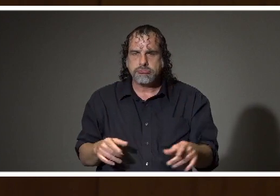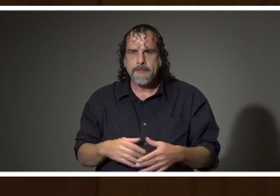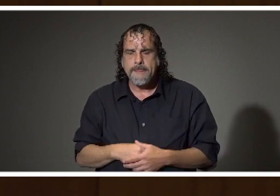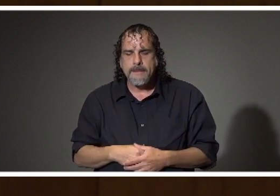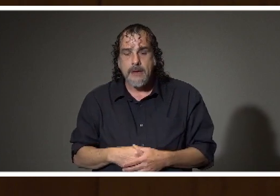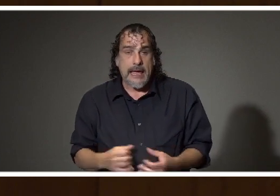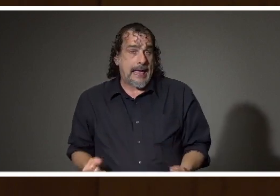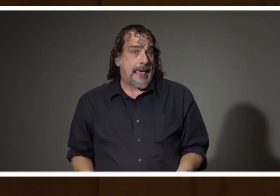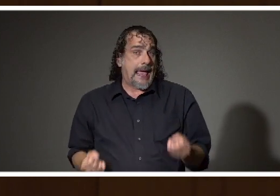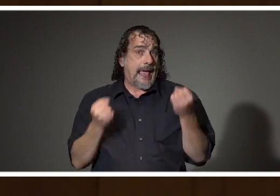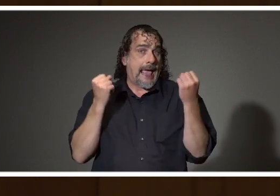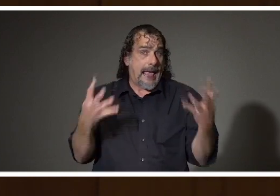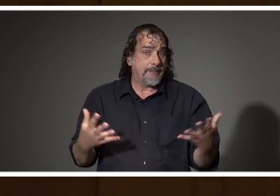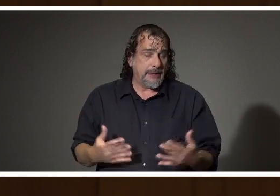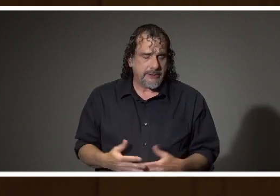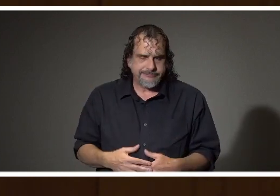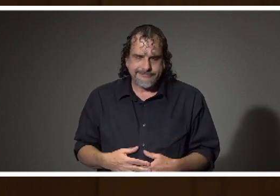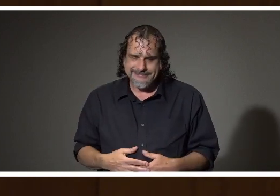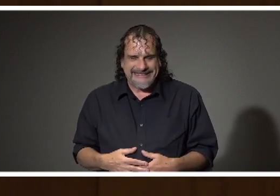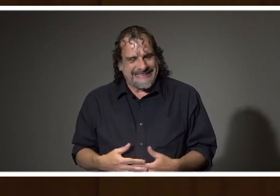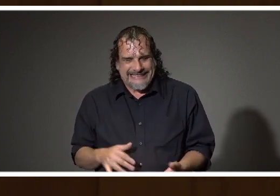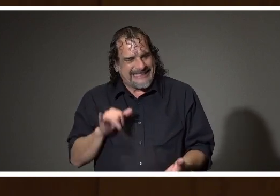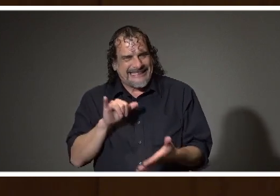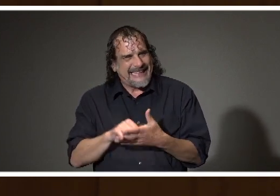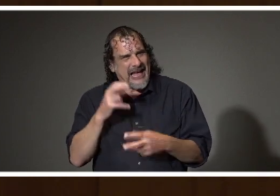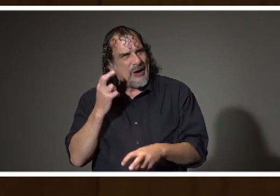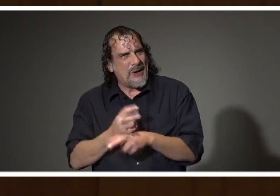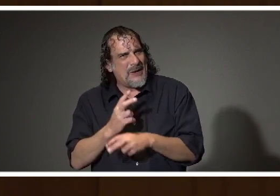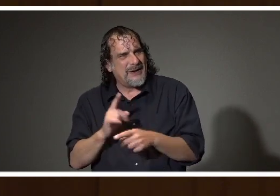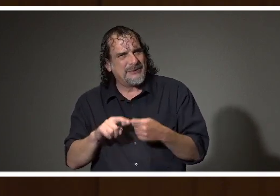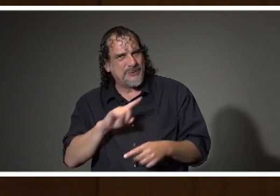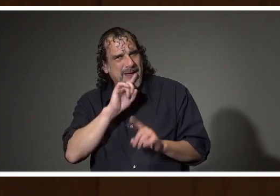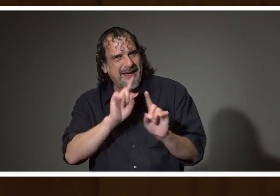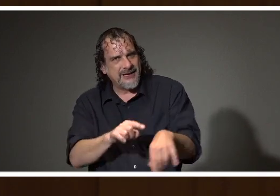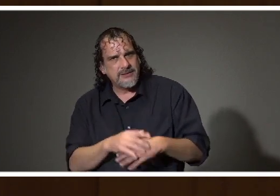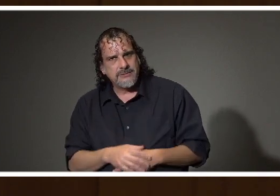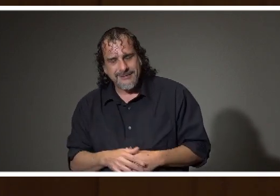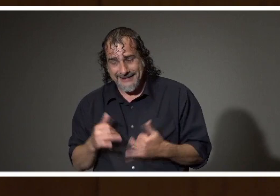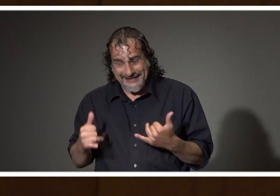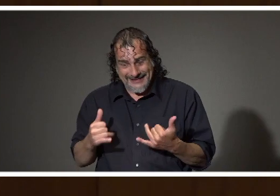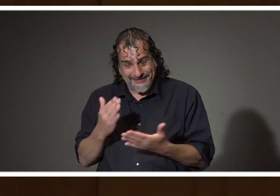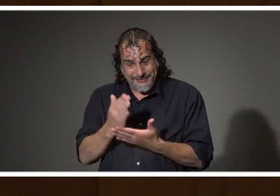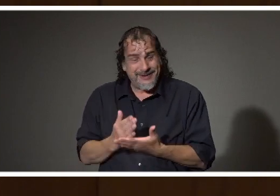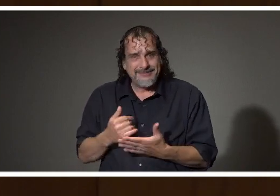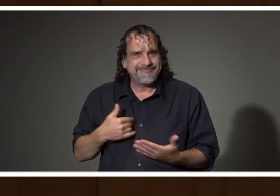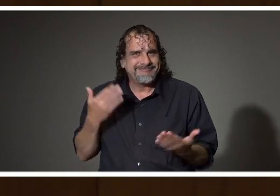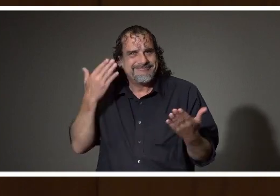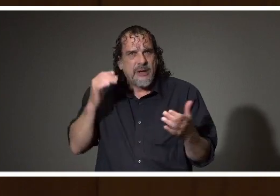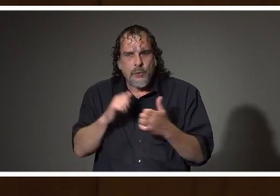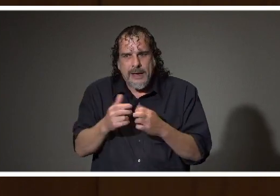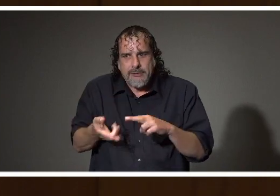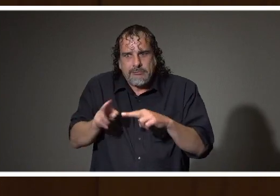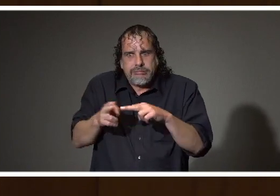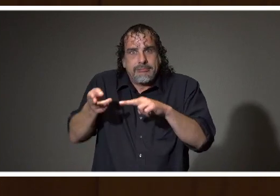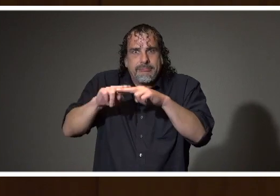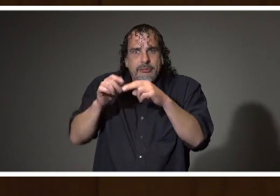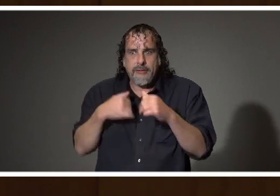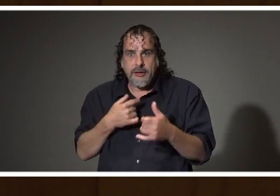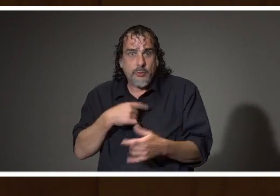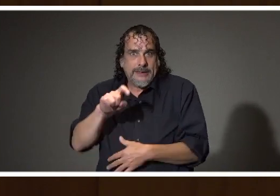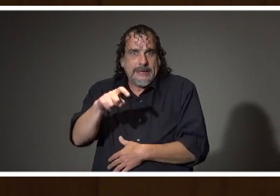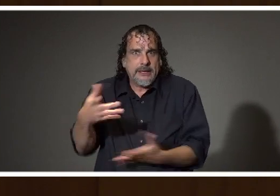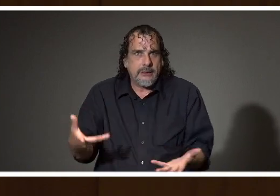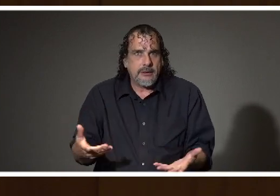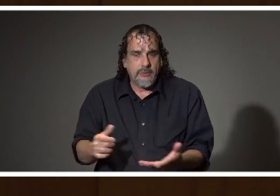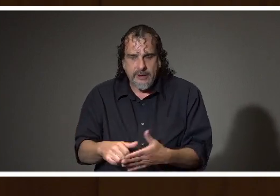many we need, it's really a tough question. At this stage, we have to sort of scale up based on the need. We have about 180